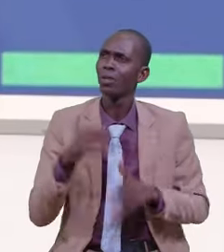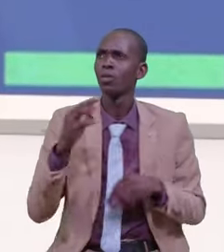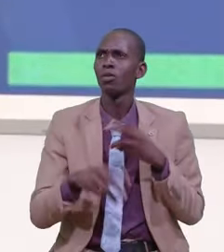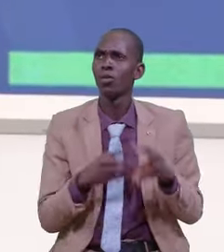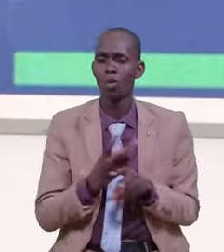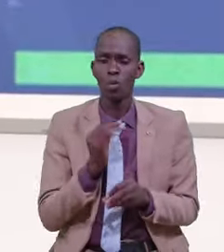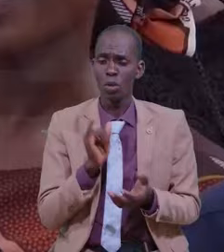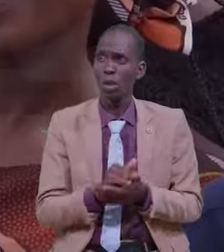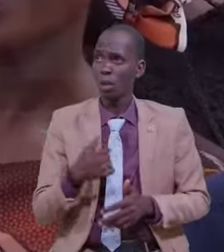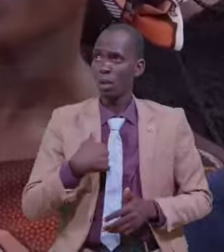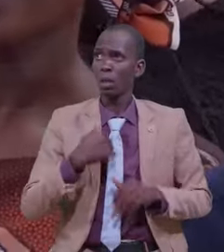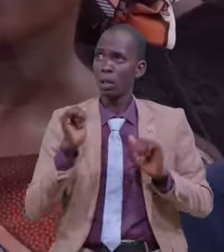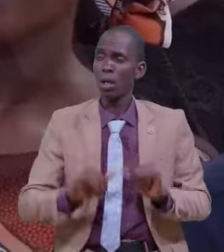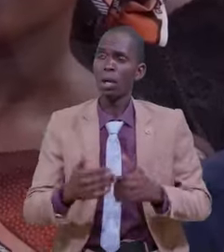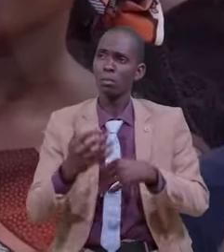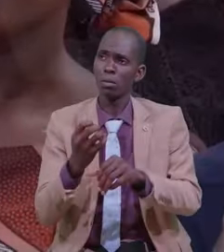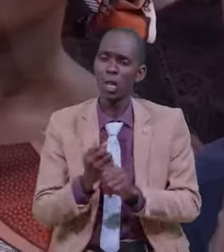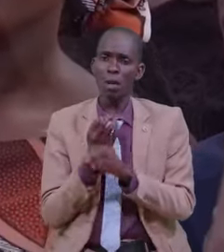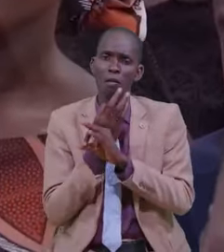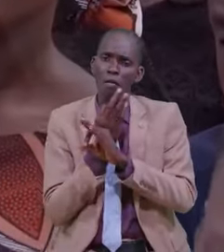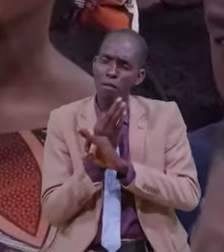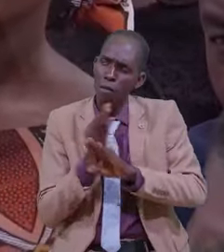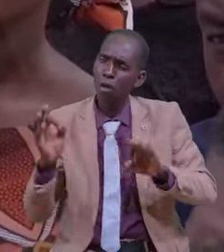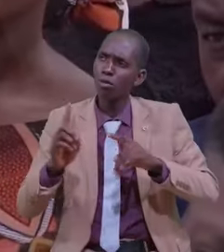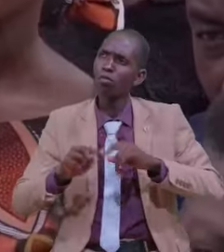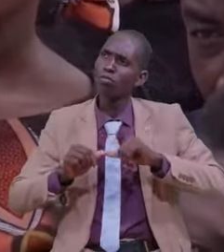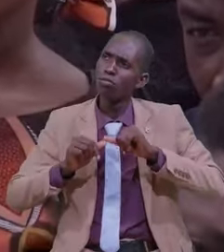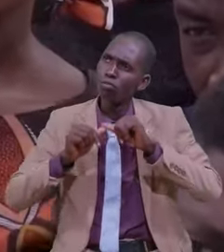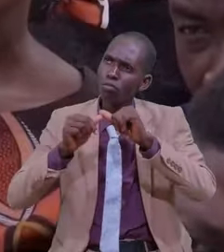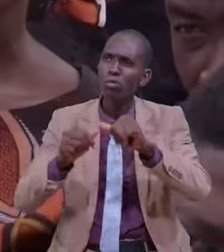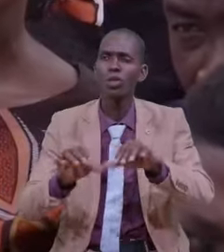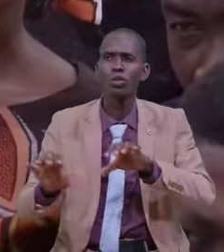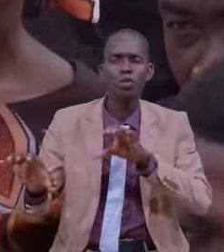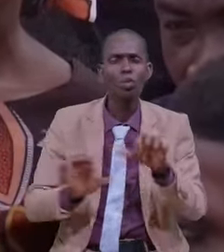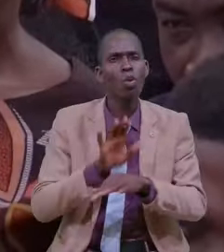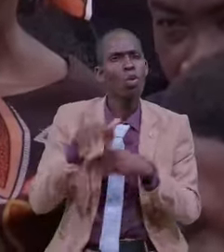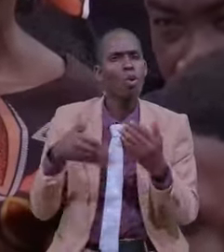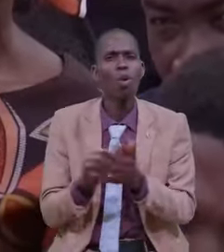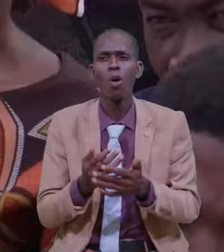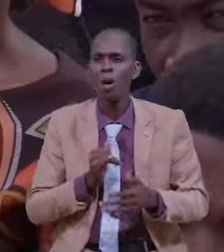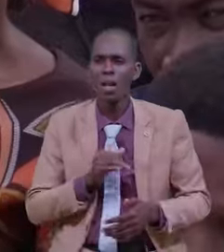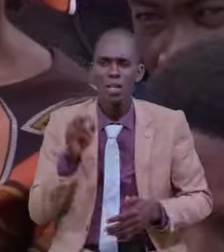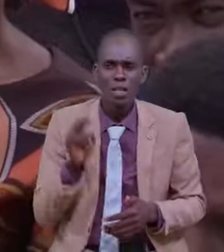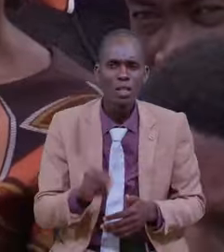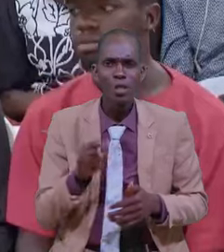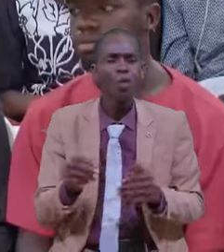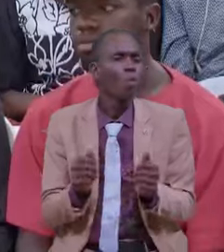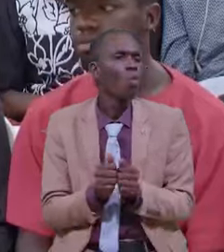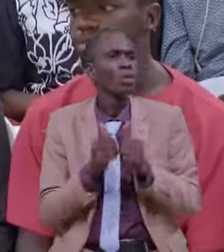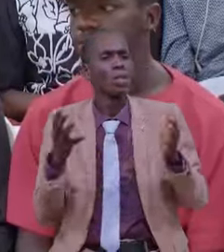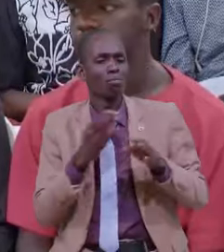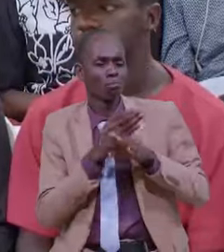have freedom to move on and do what I need to do without any